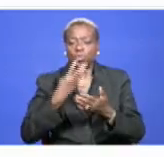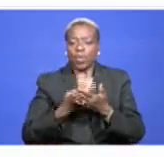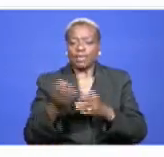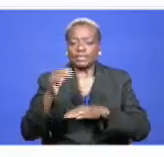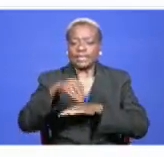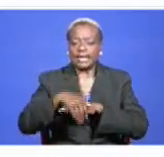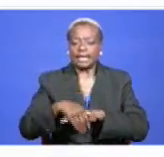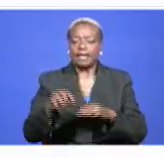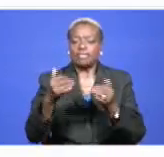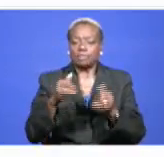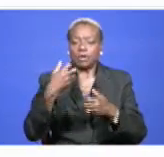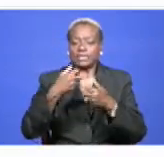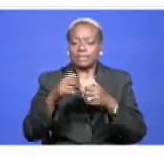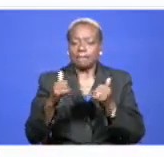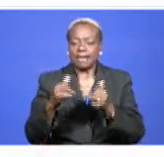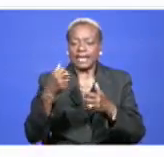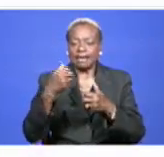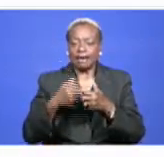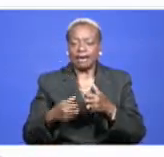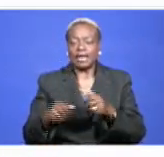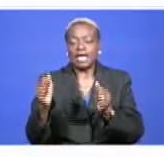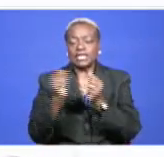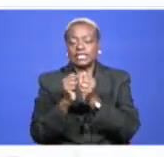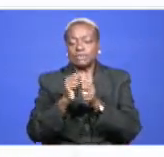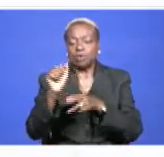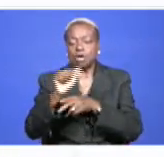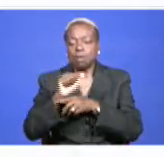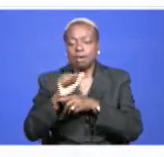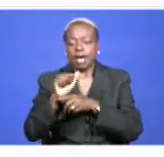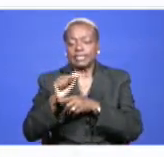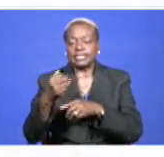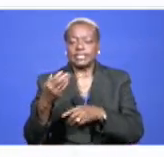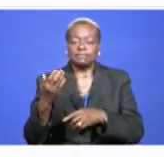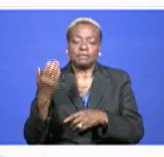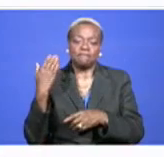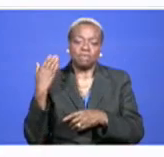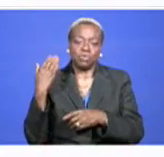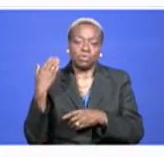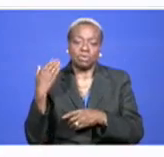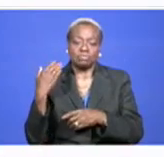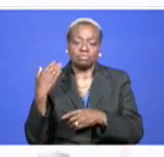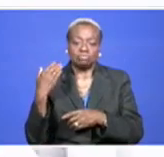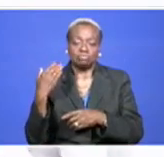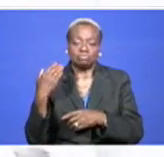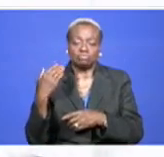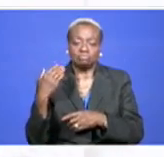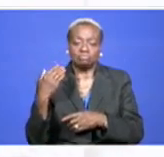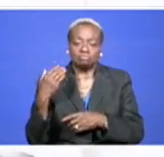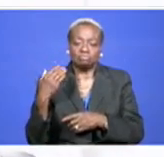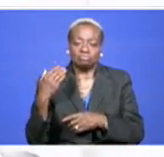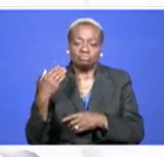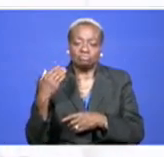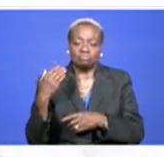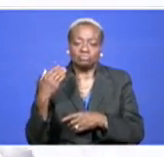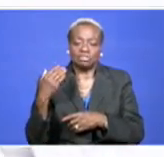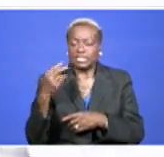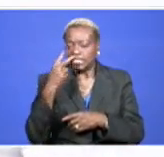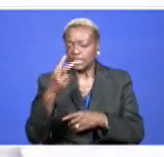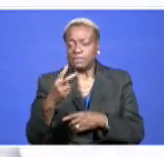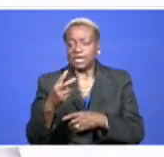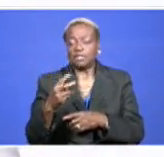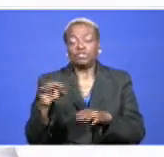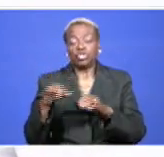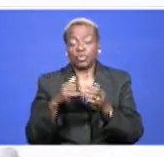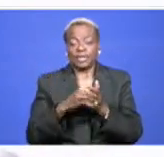played hard. We had a little small practice before we actually practiced a new play. I wanted to see if we could pull it off tonight. They were able to do